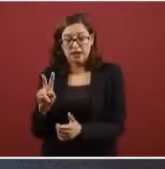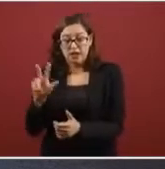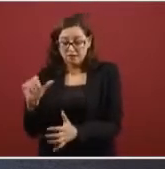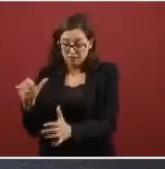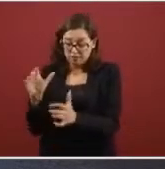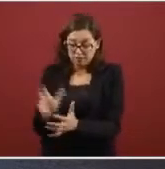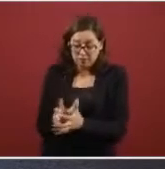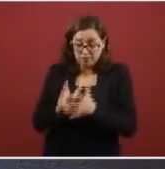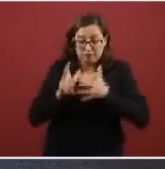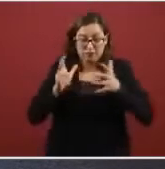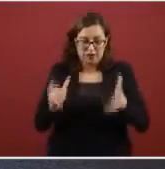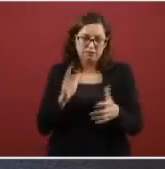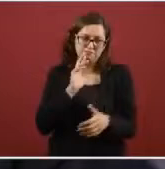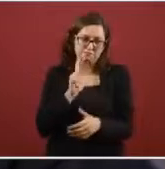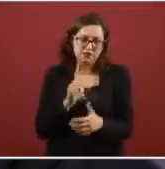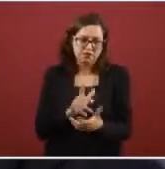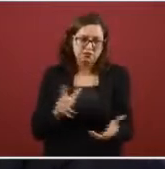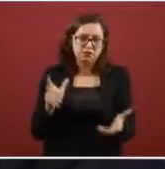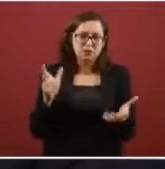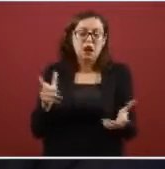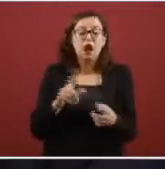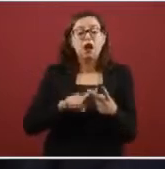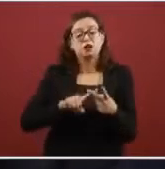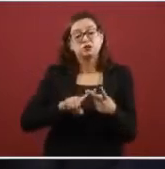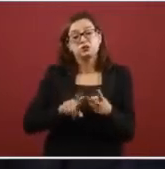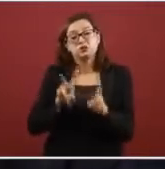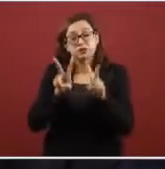so the next one is inflation